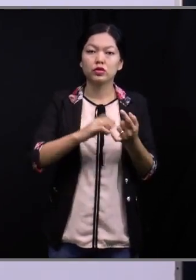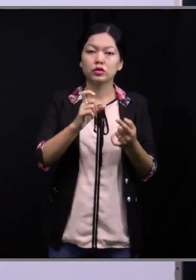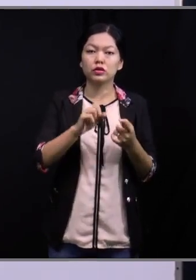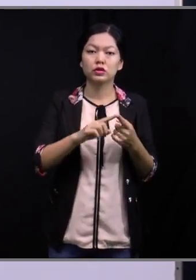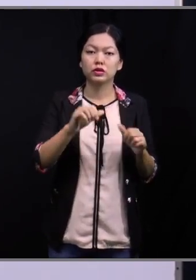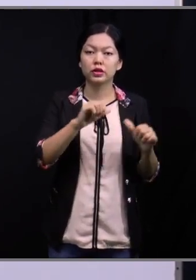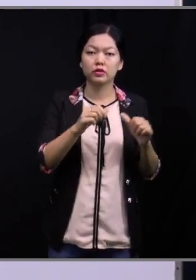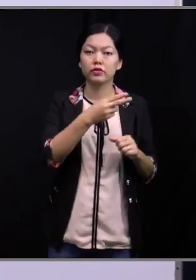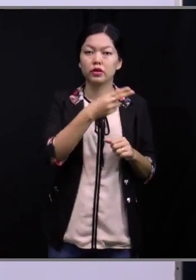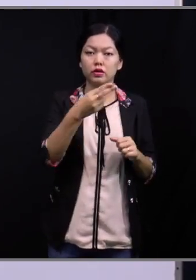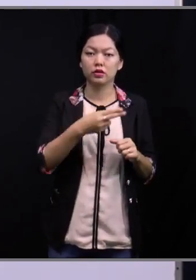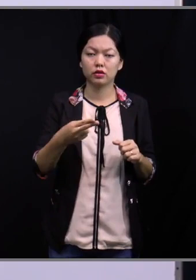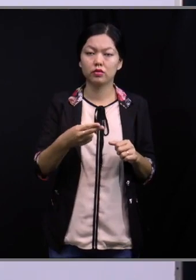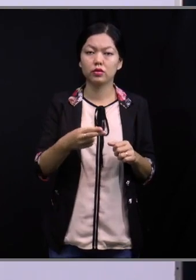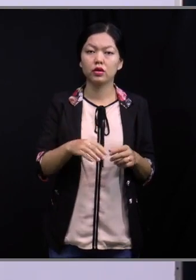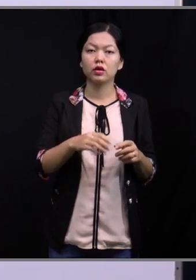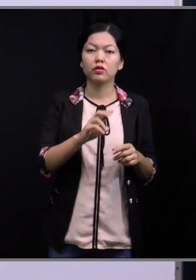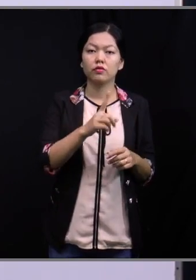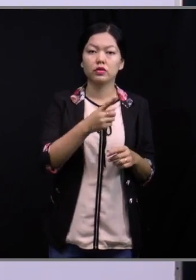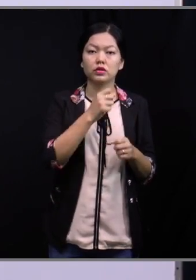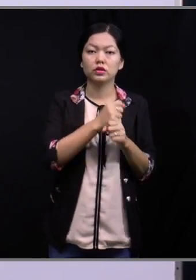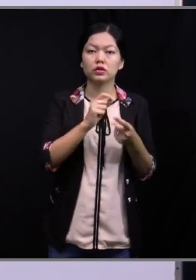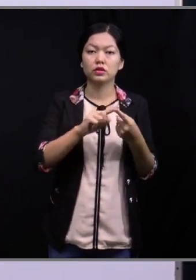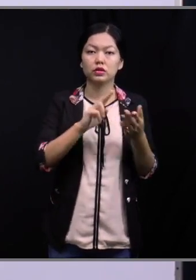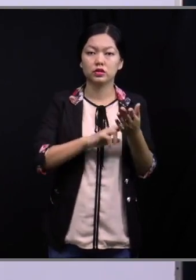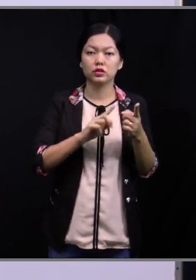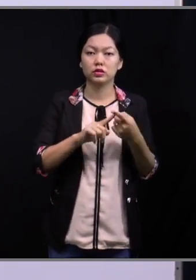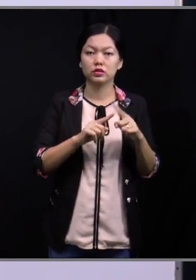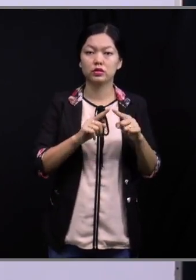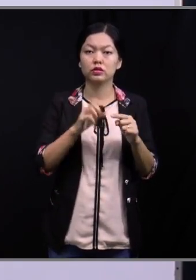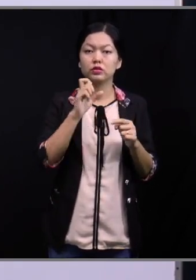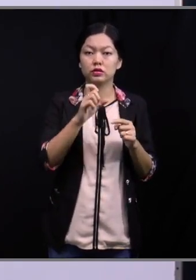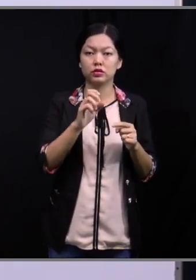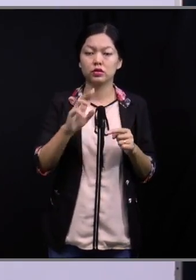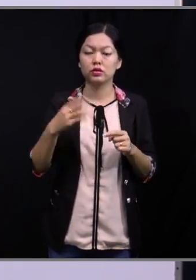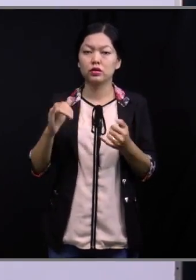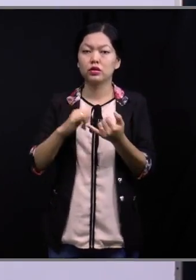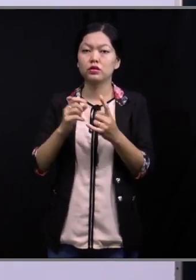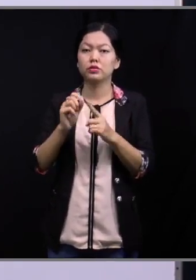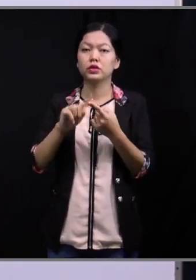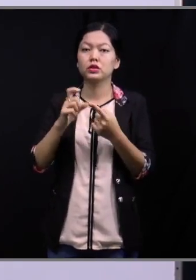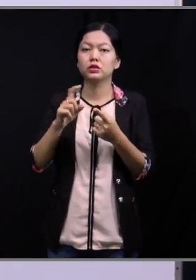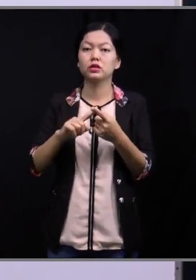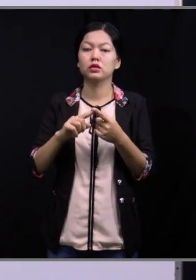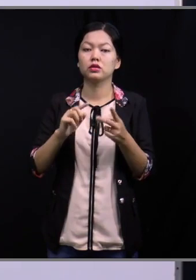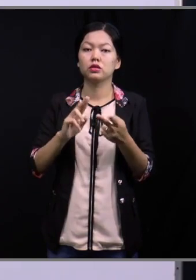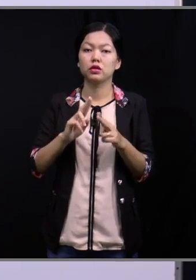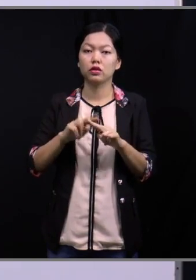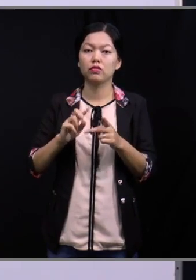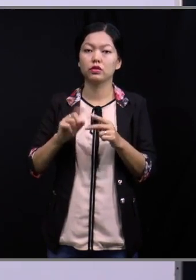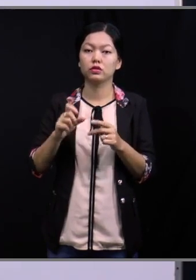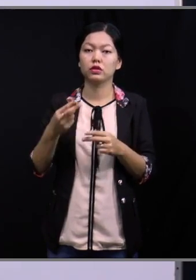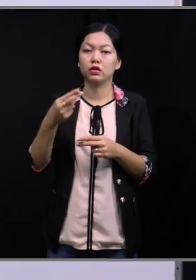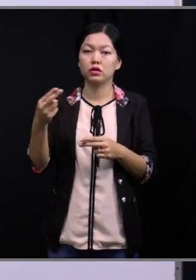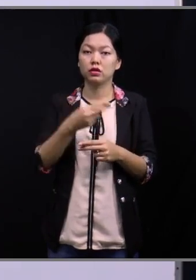specific epithet. The generic name first is the first component, while the second component is the specific epithet. So when you look